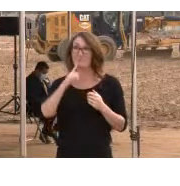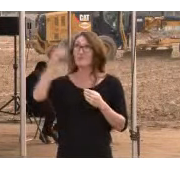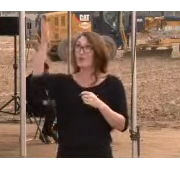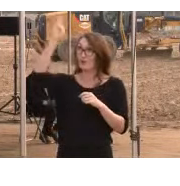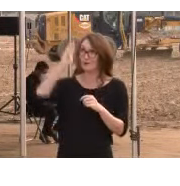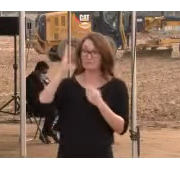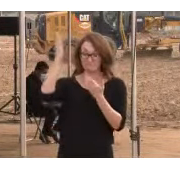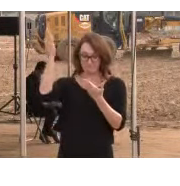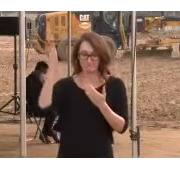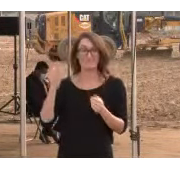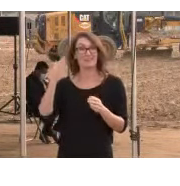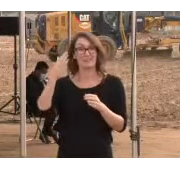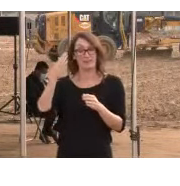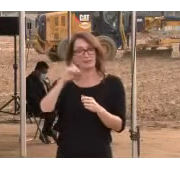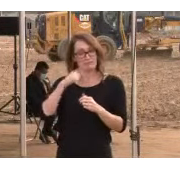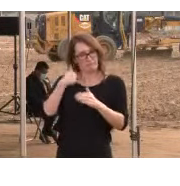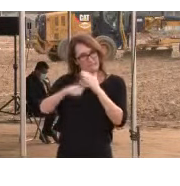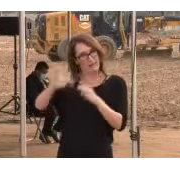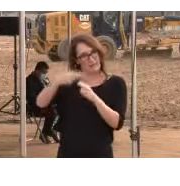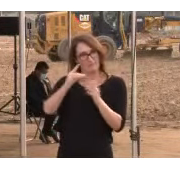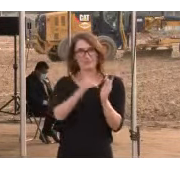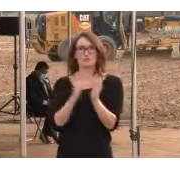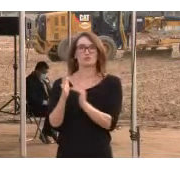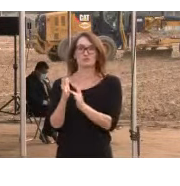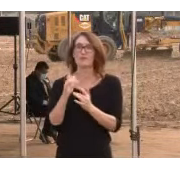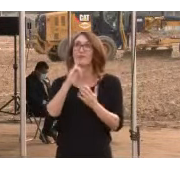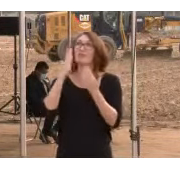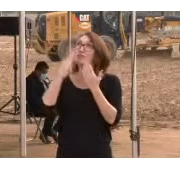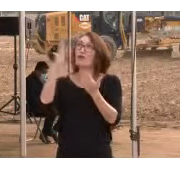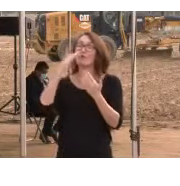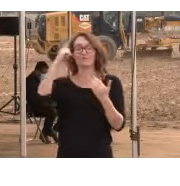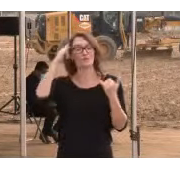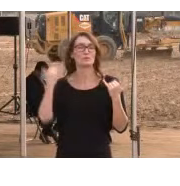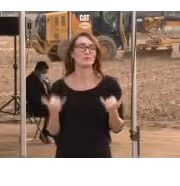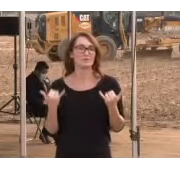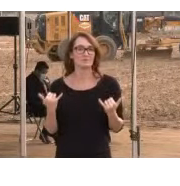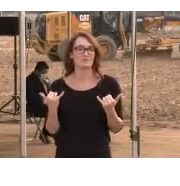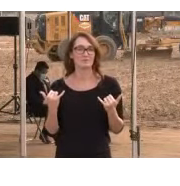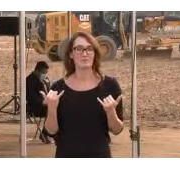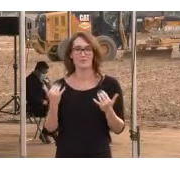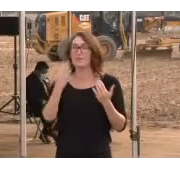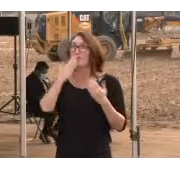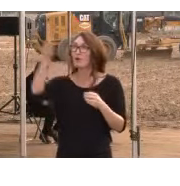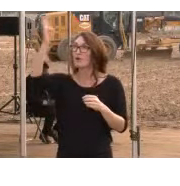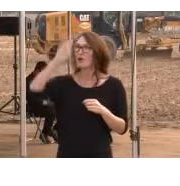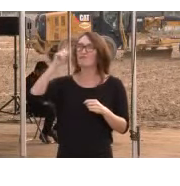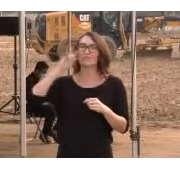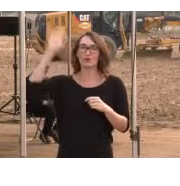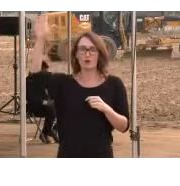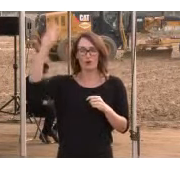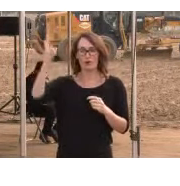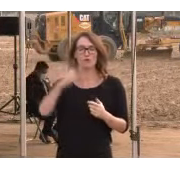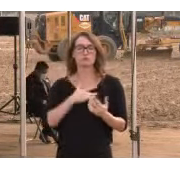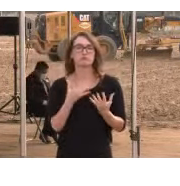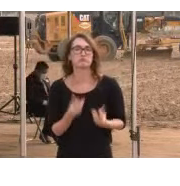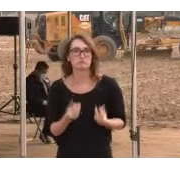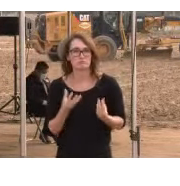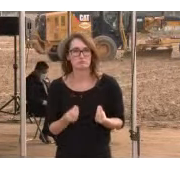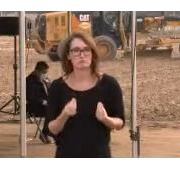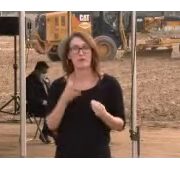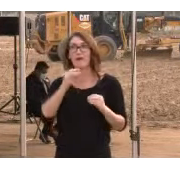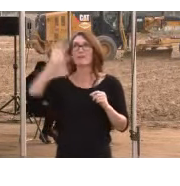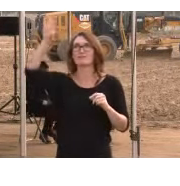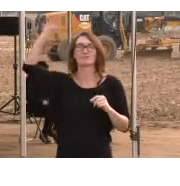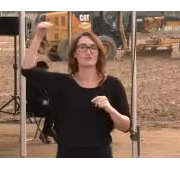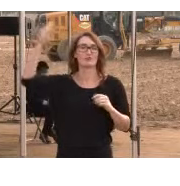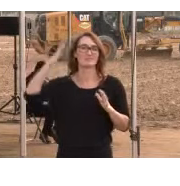in the name of Jesus, we thank you for this day. We thank you, God, for your mercy and for your